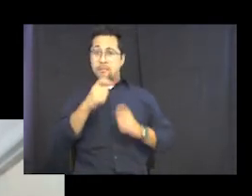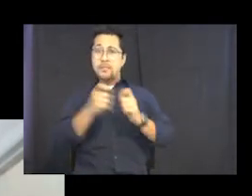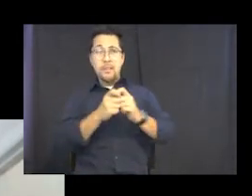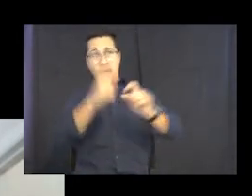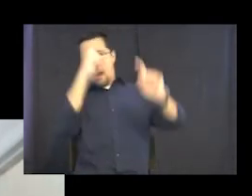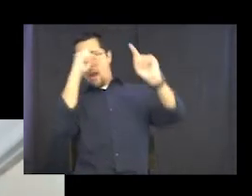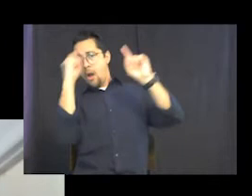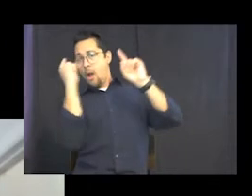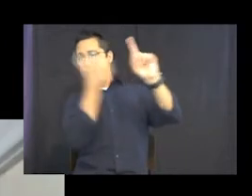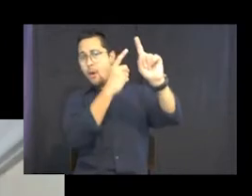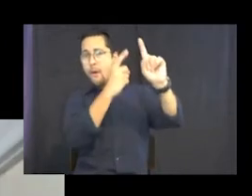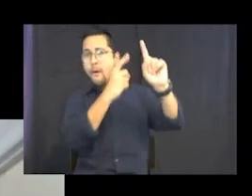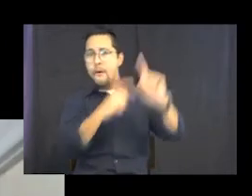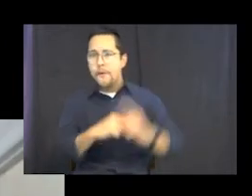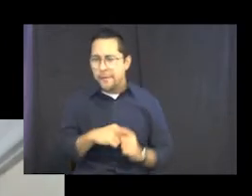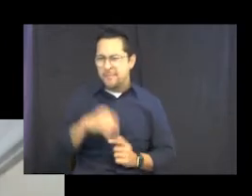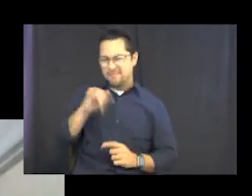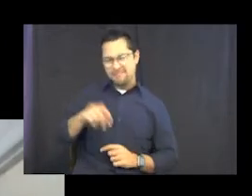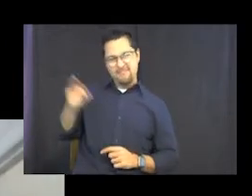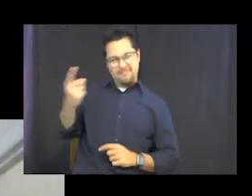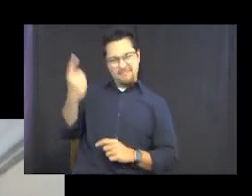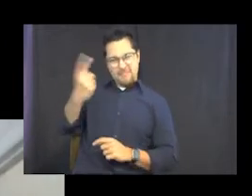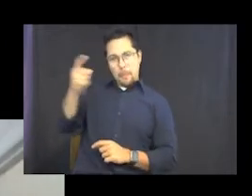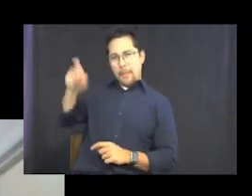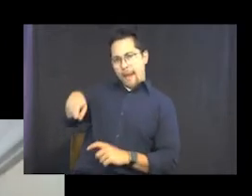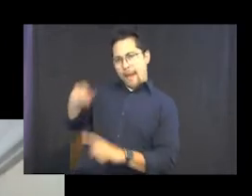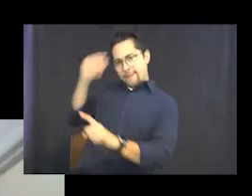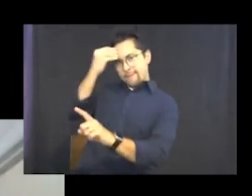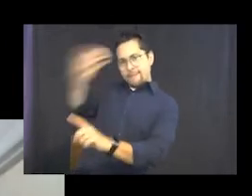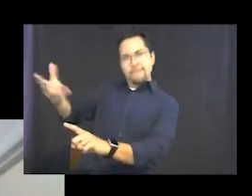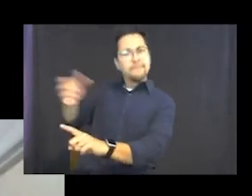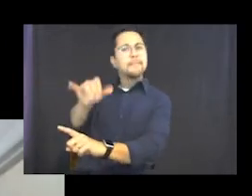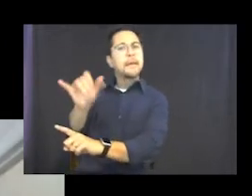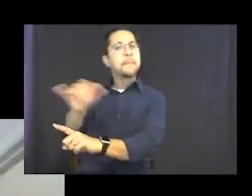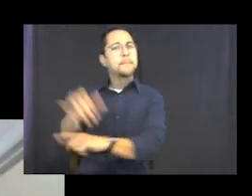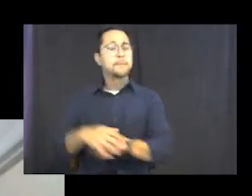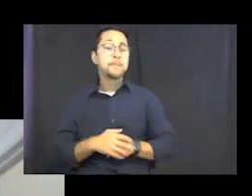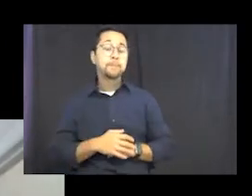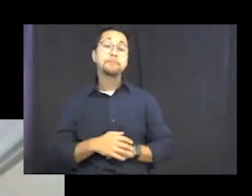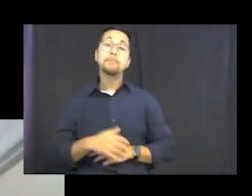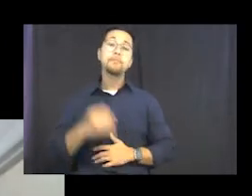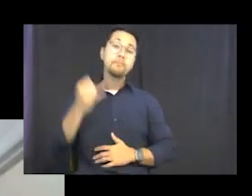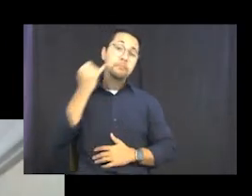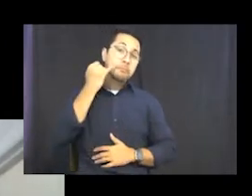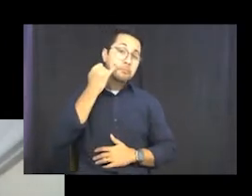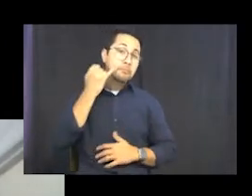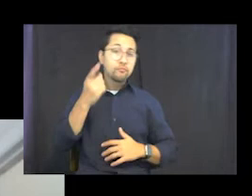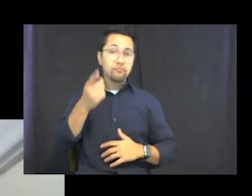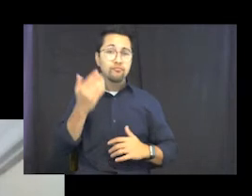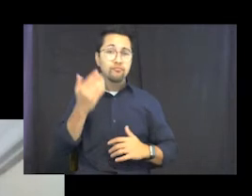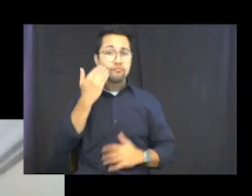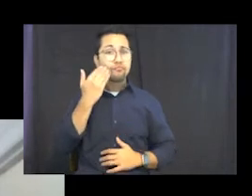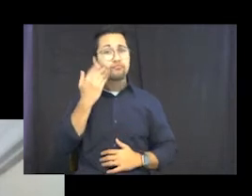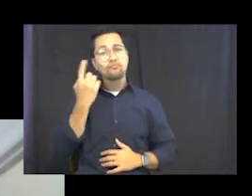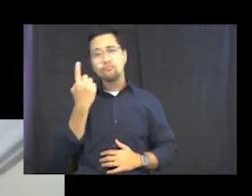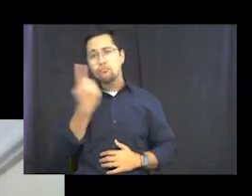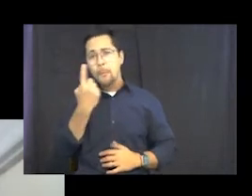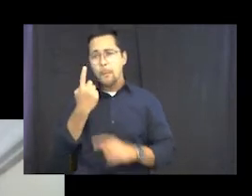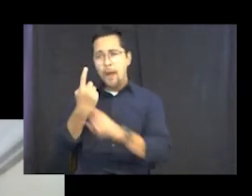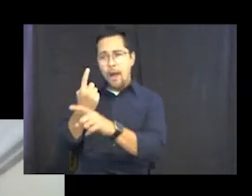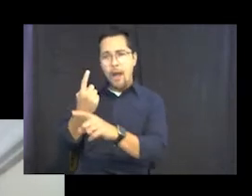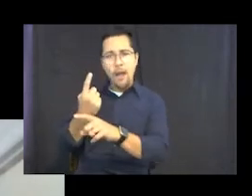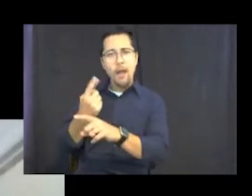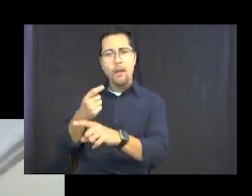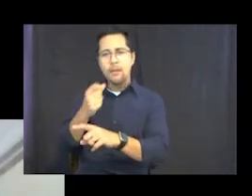for, that's also something that they need to be aware of. And if you have someone that is